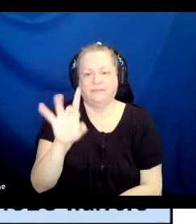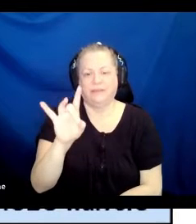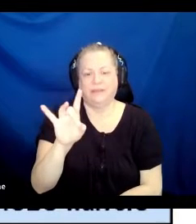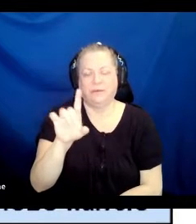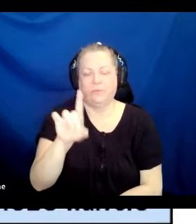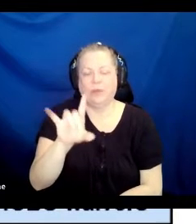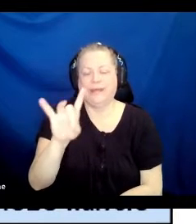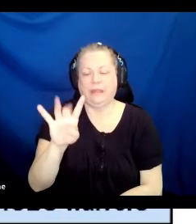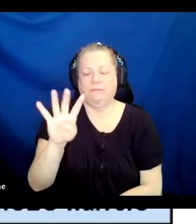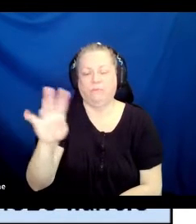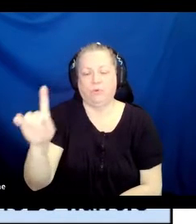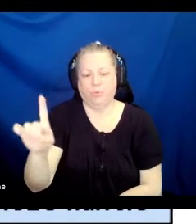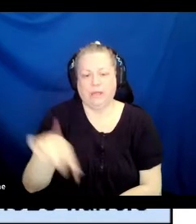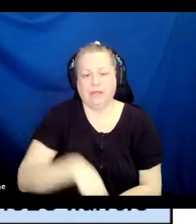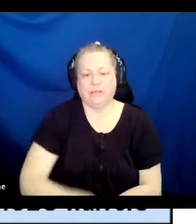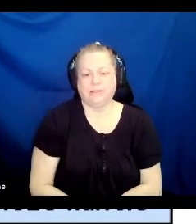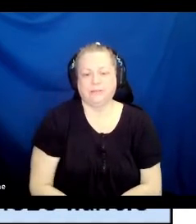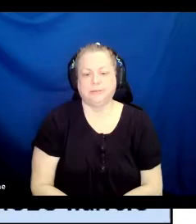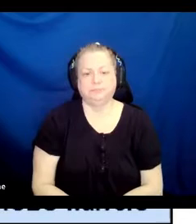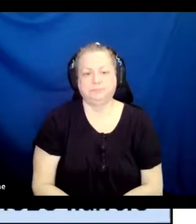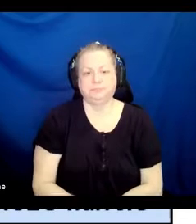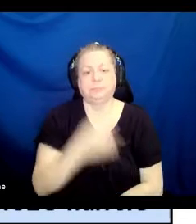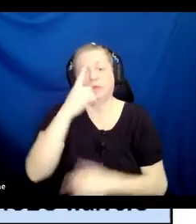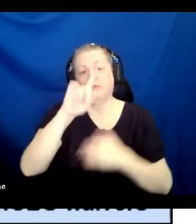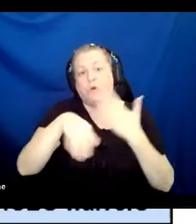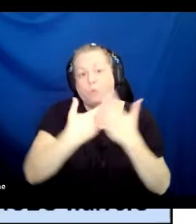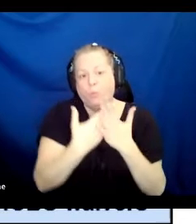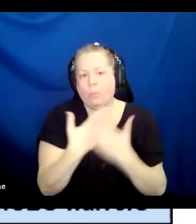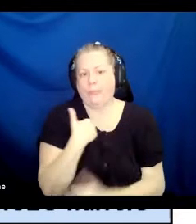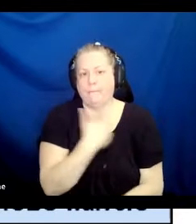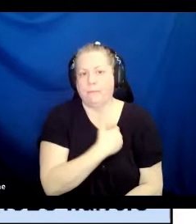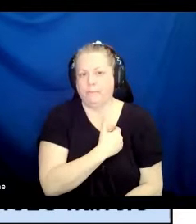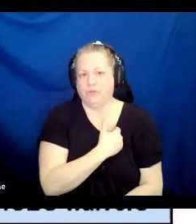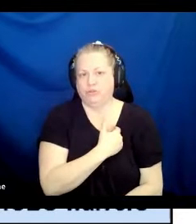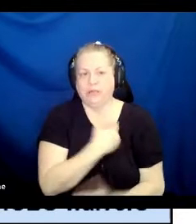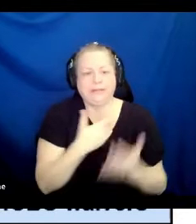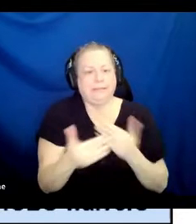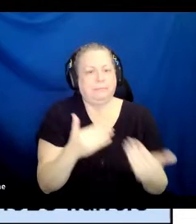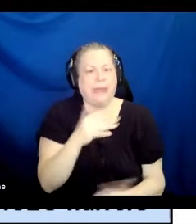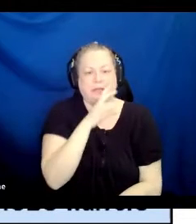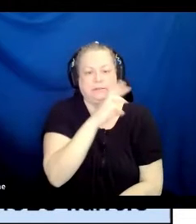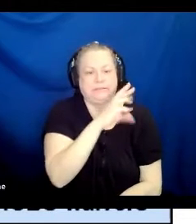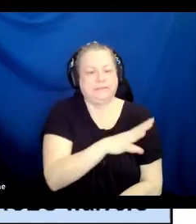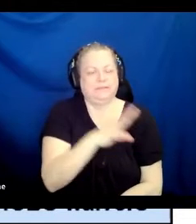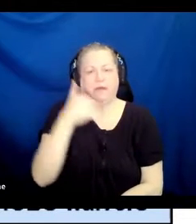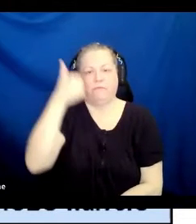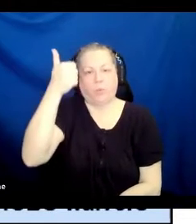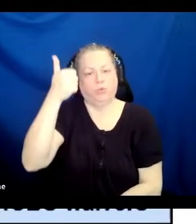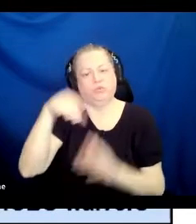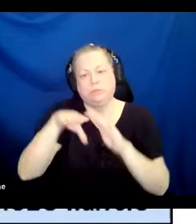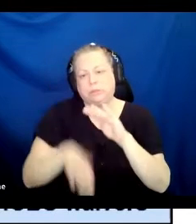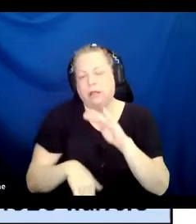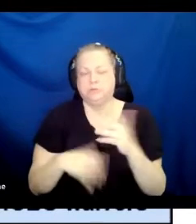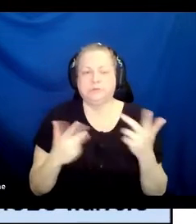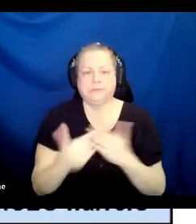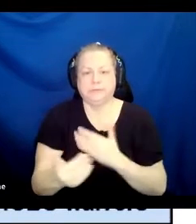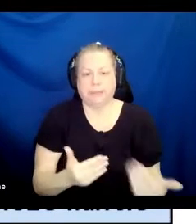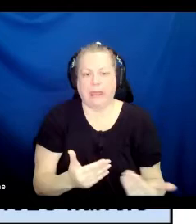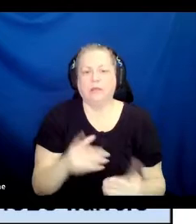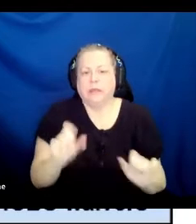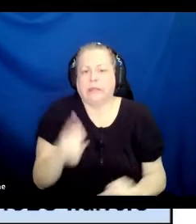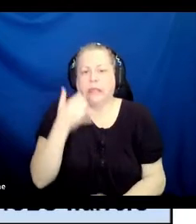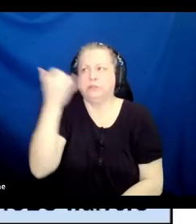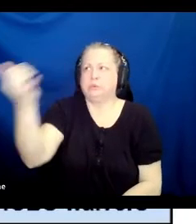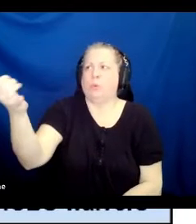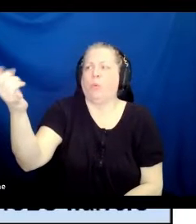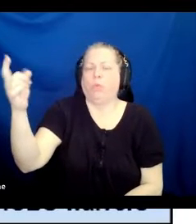844-365-1841. For all of our members, whether 65 and older or under 65, they can call